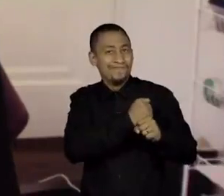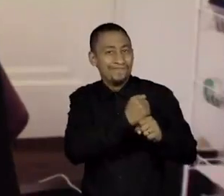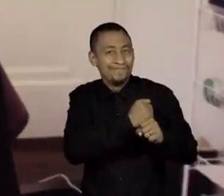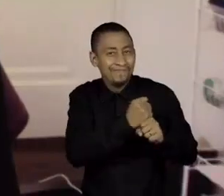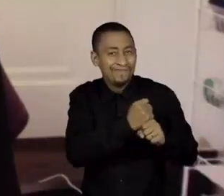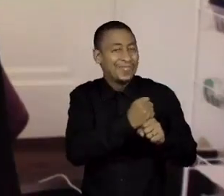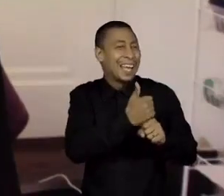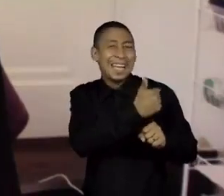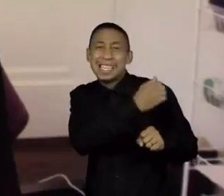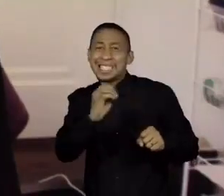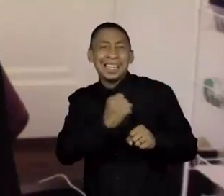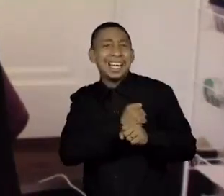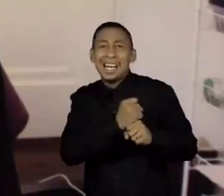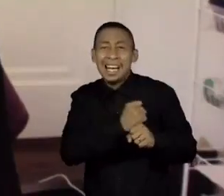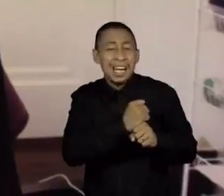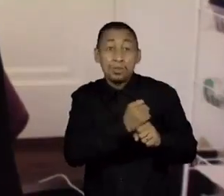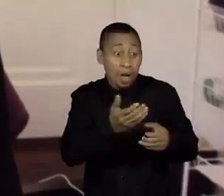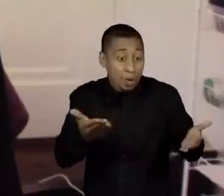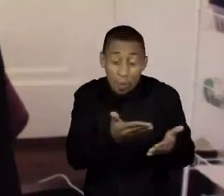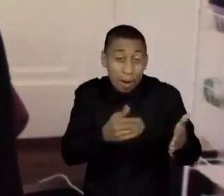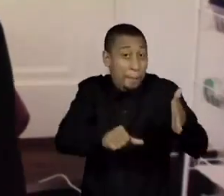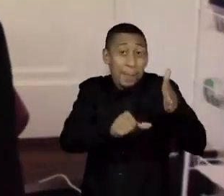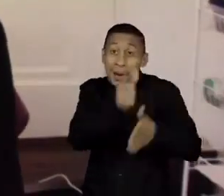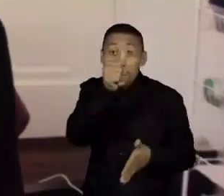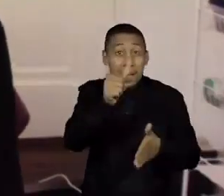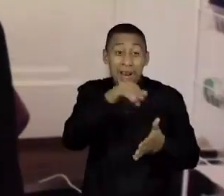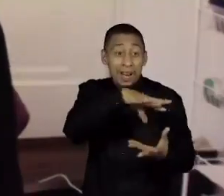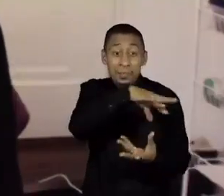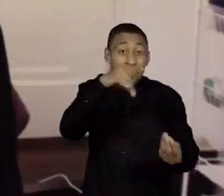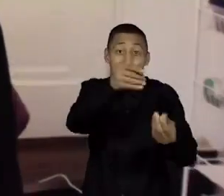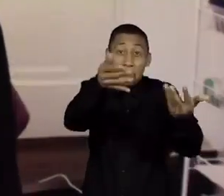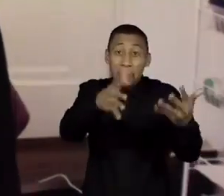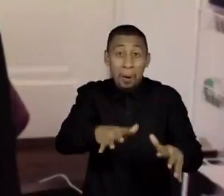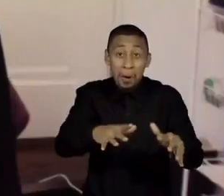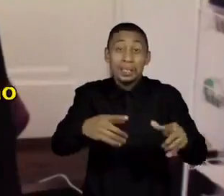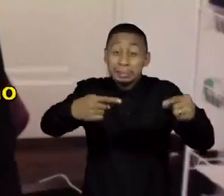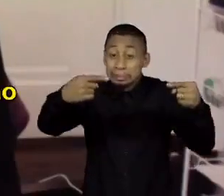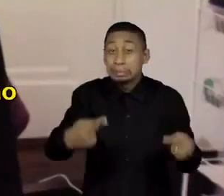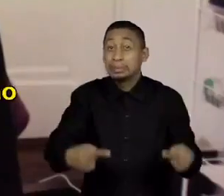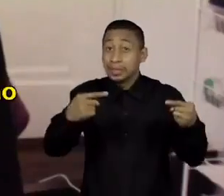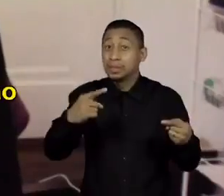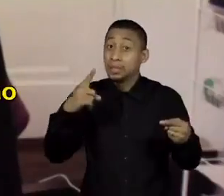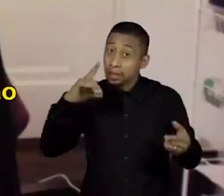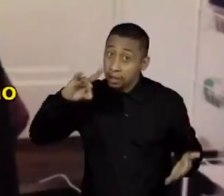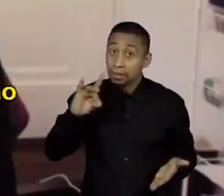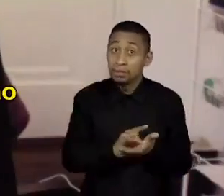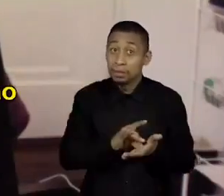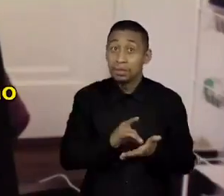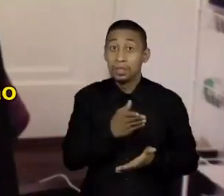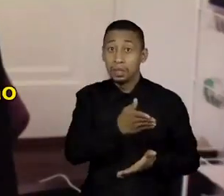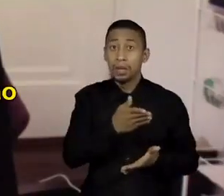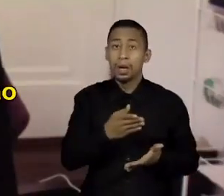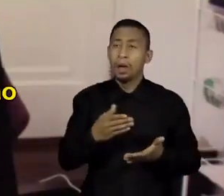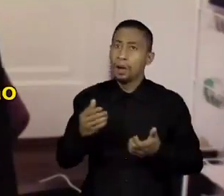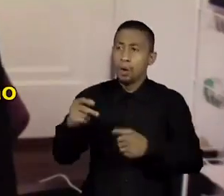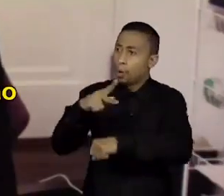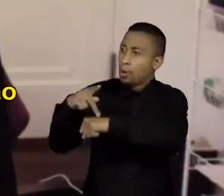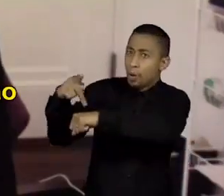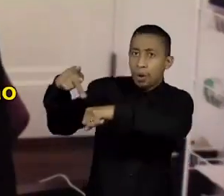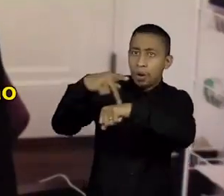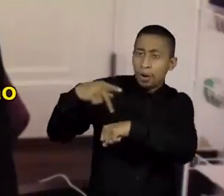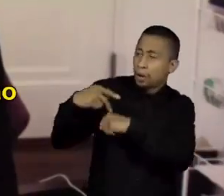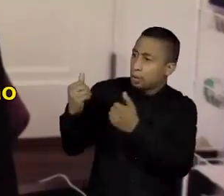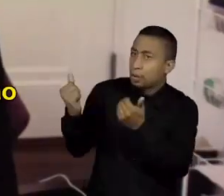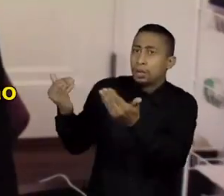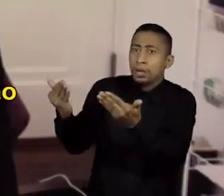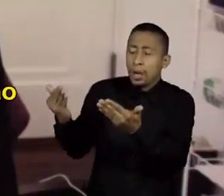century. So these challenges are real. You also see this in a country like India, which has now taken